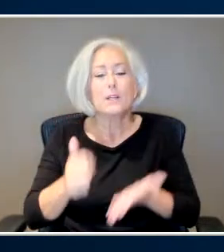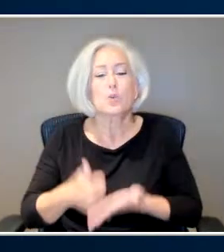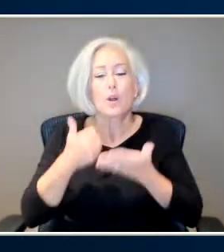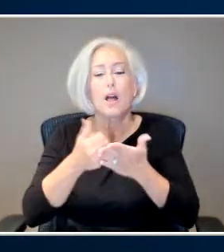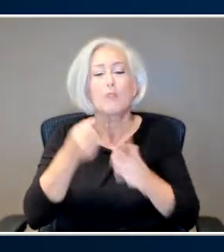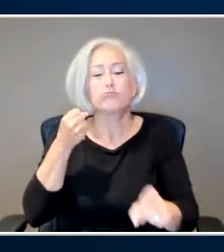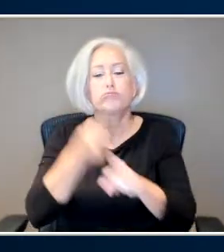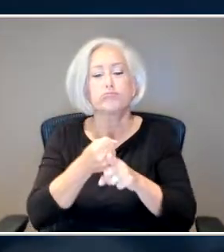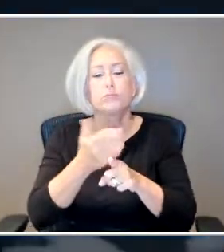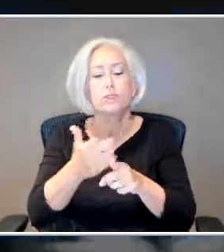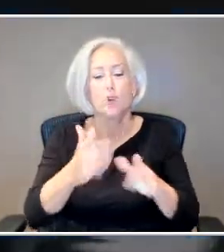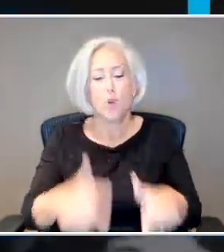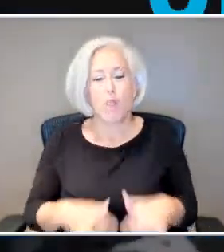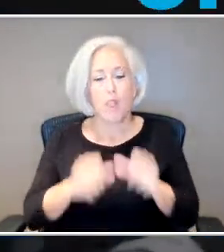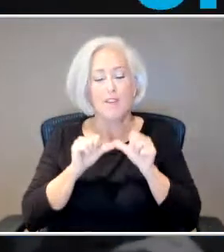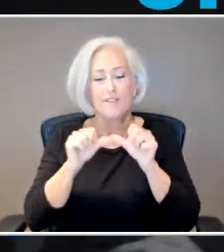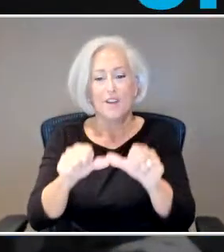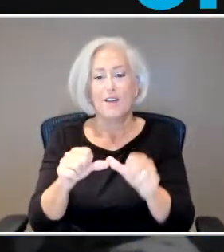8.